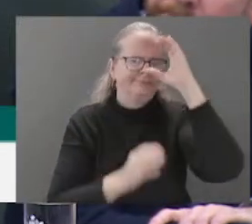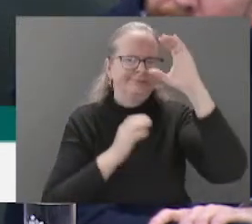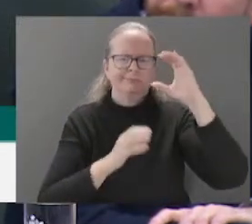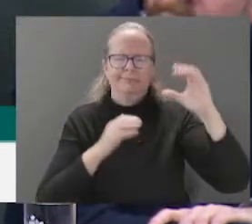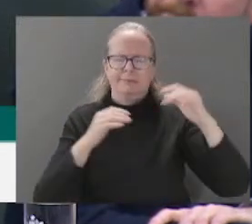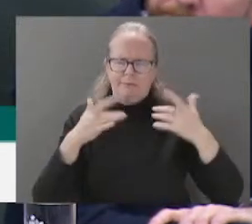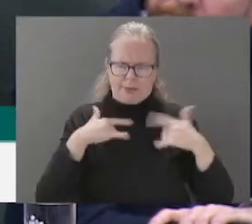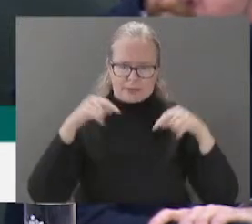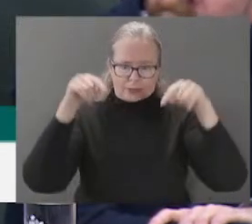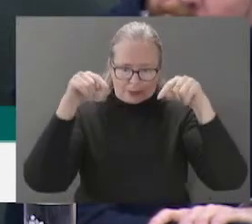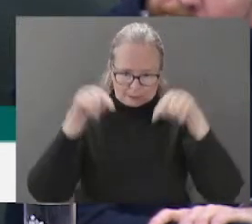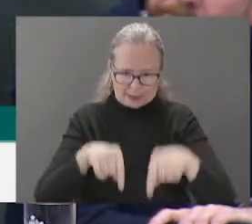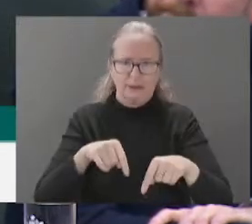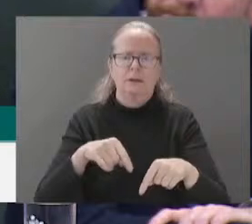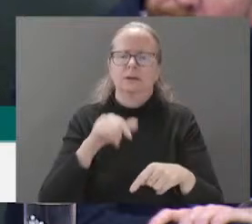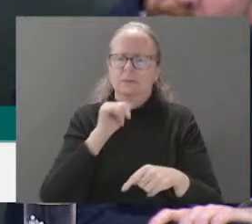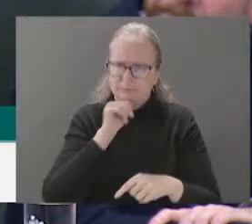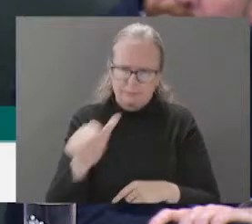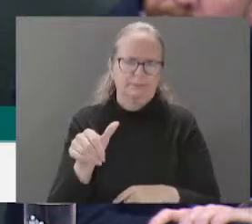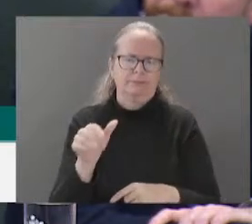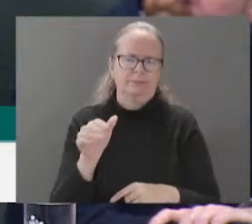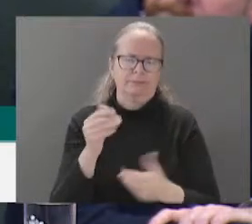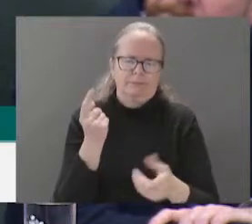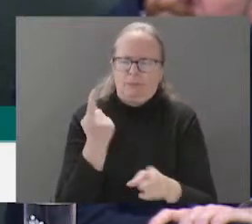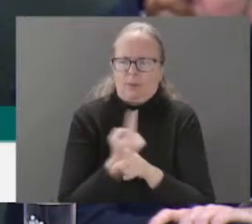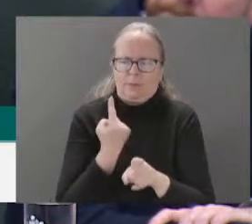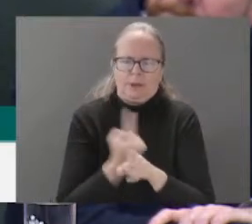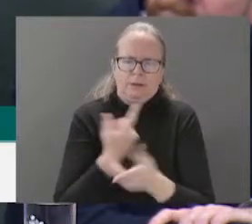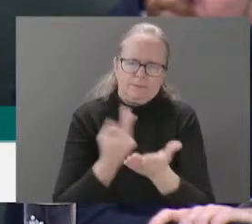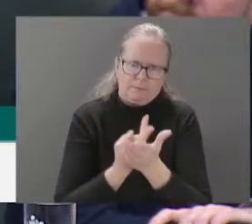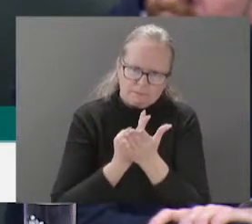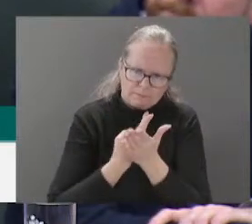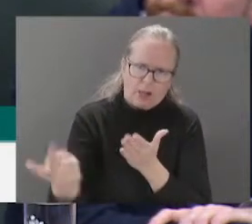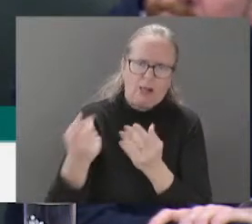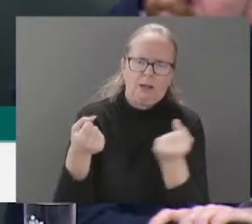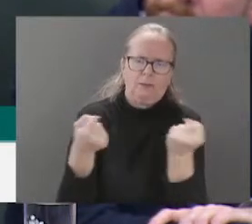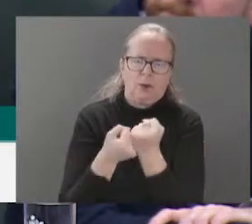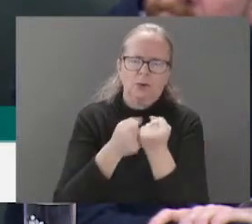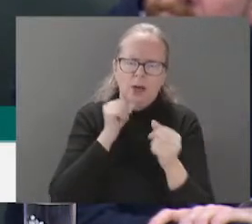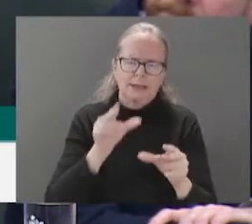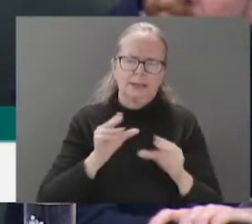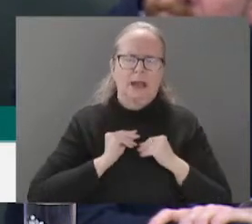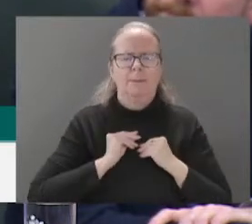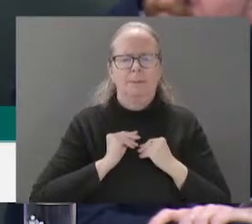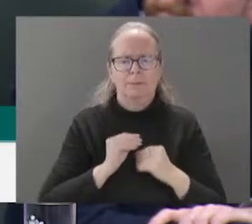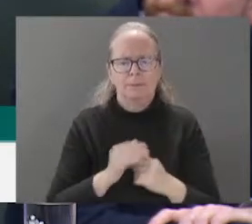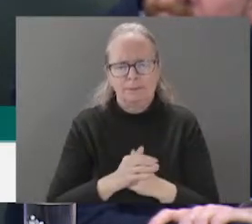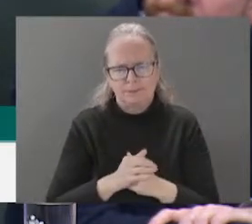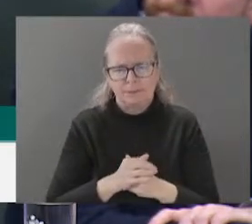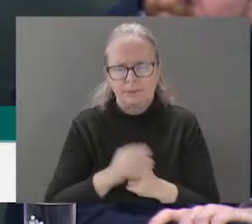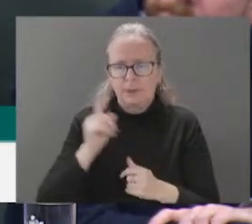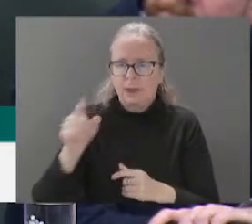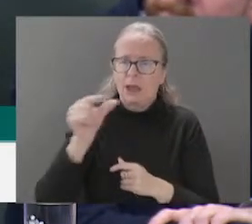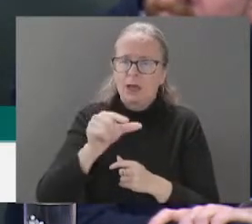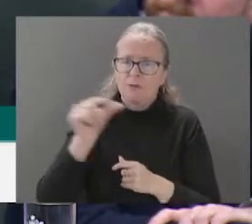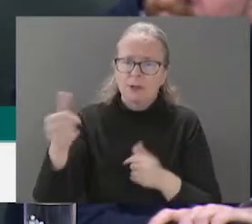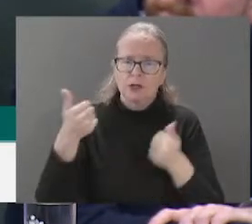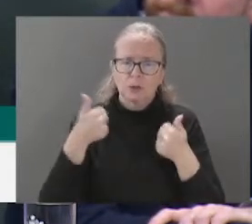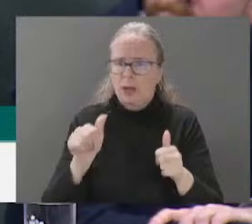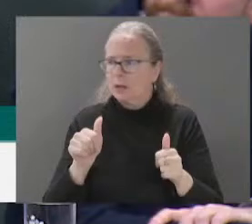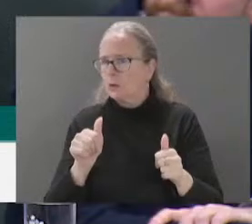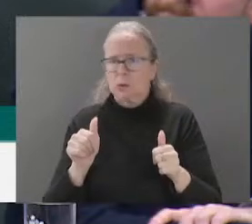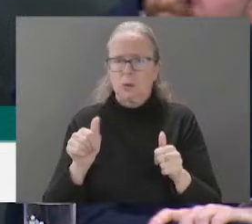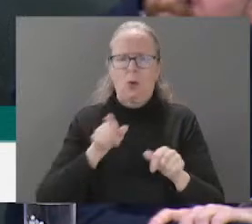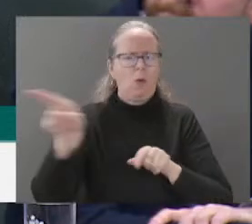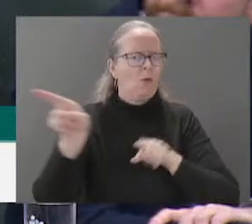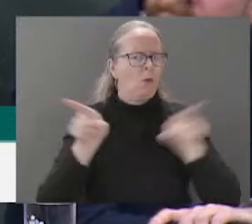support these albertans but despite the efforts of this government to find a scapegoat this failure lies entirely on